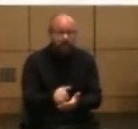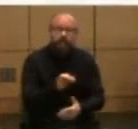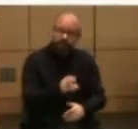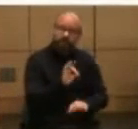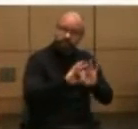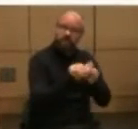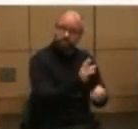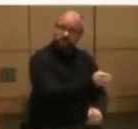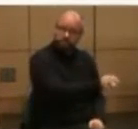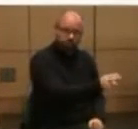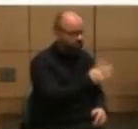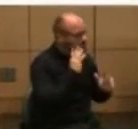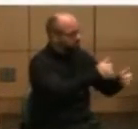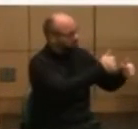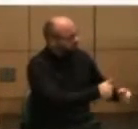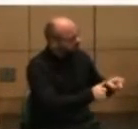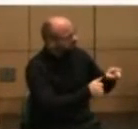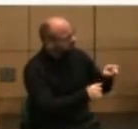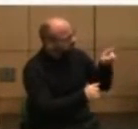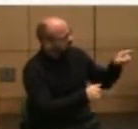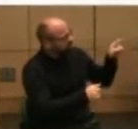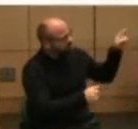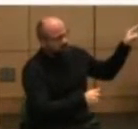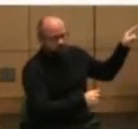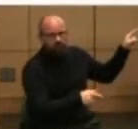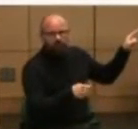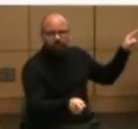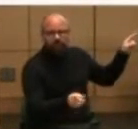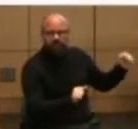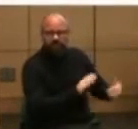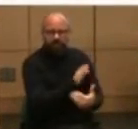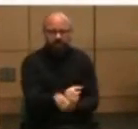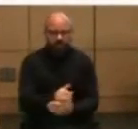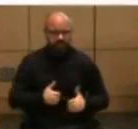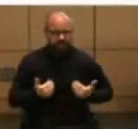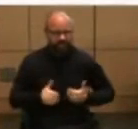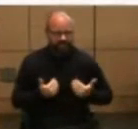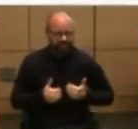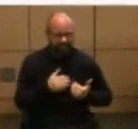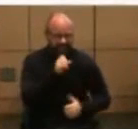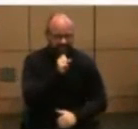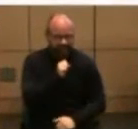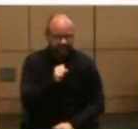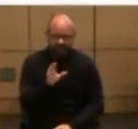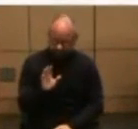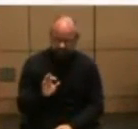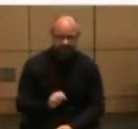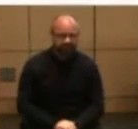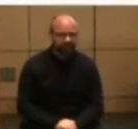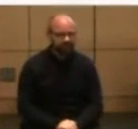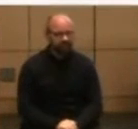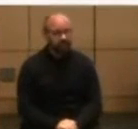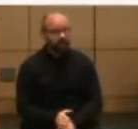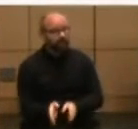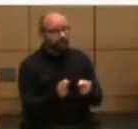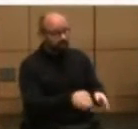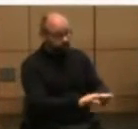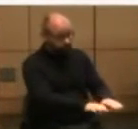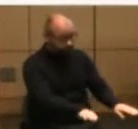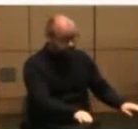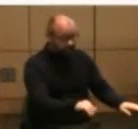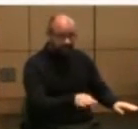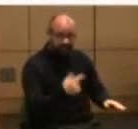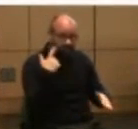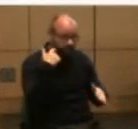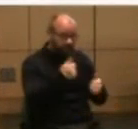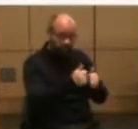hearing loss, especially at a younger age. Whereas for kids, if they have a hearing loss,